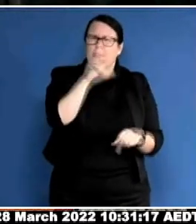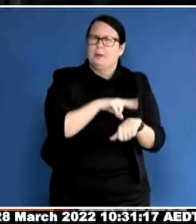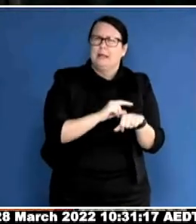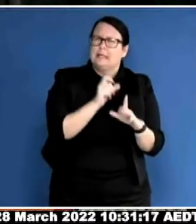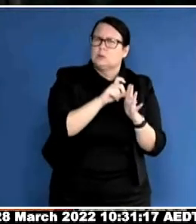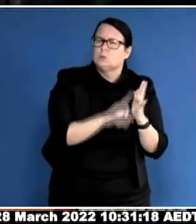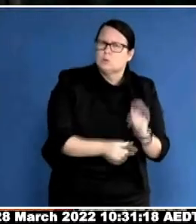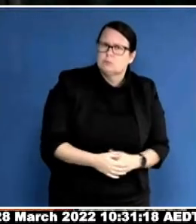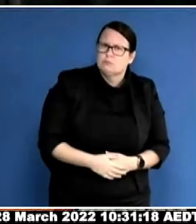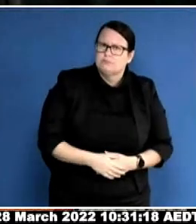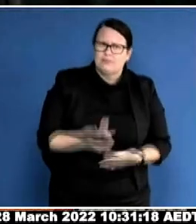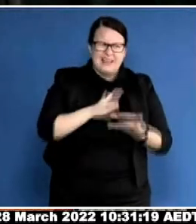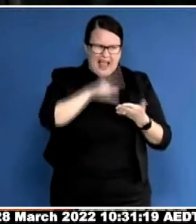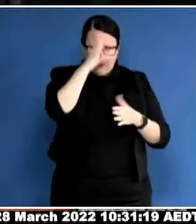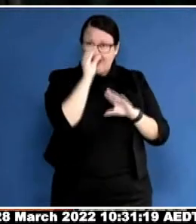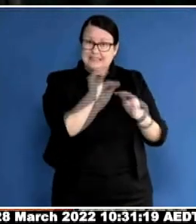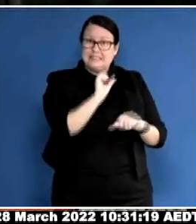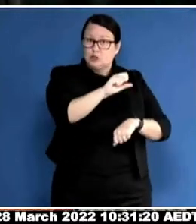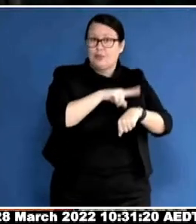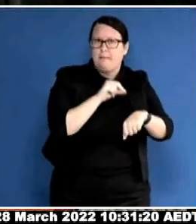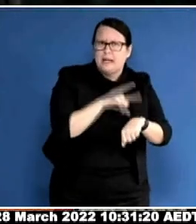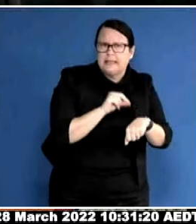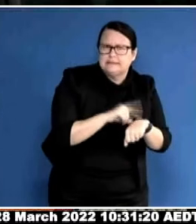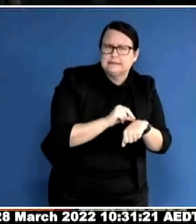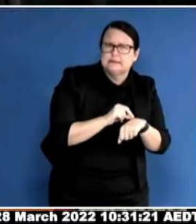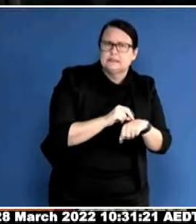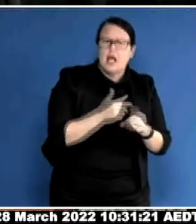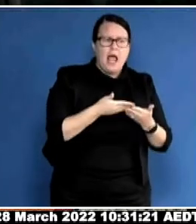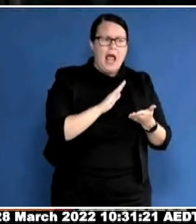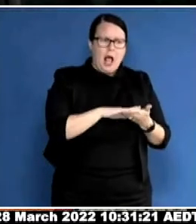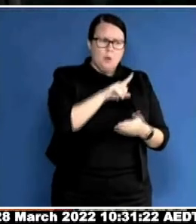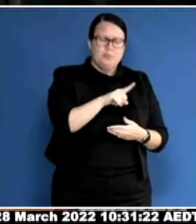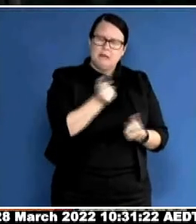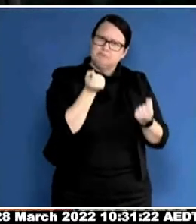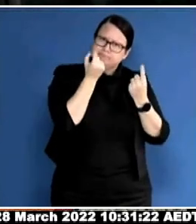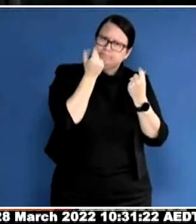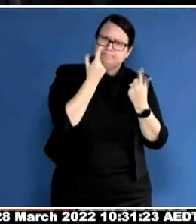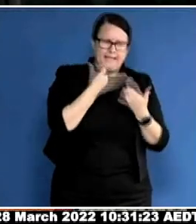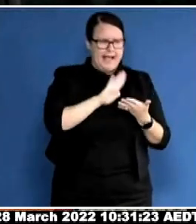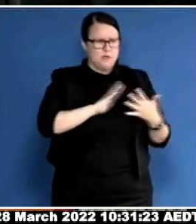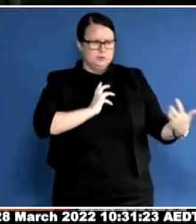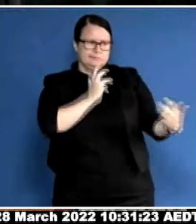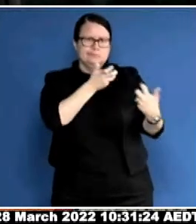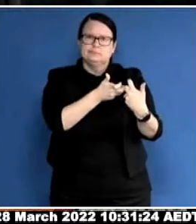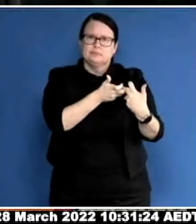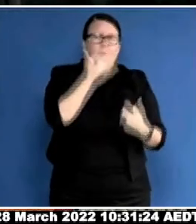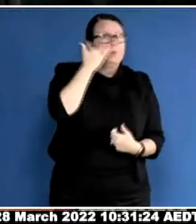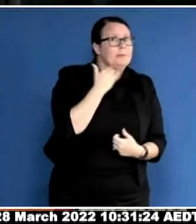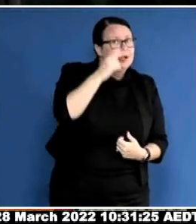police officers in Tasmania and the extent to which they are equipped to support victims who are women and girls with